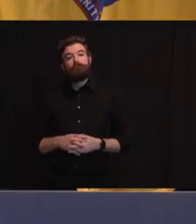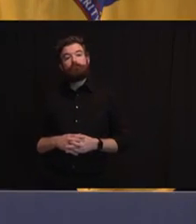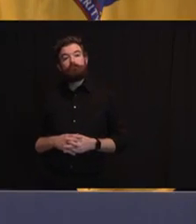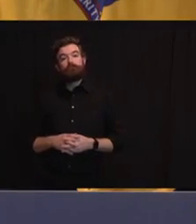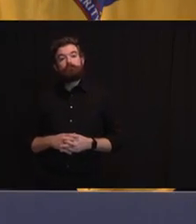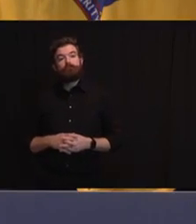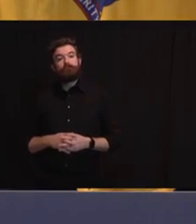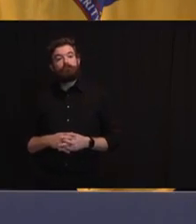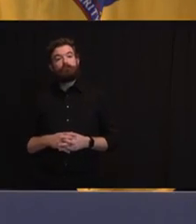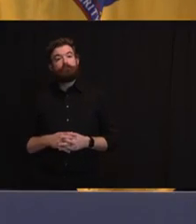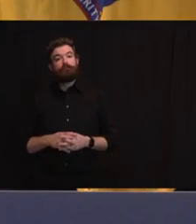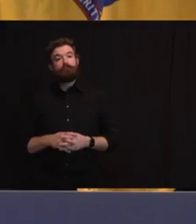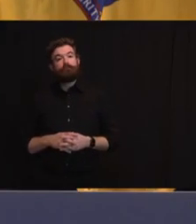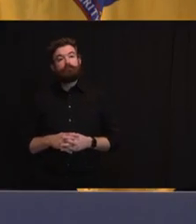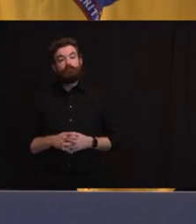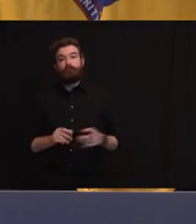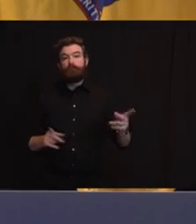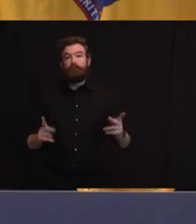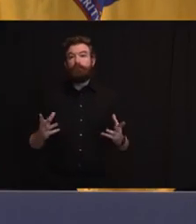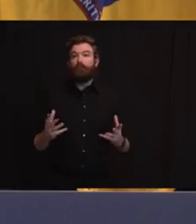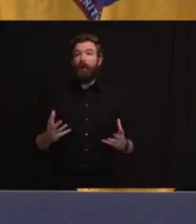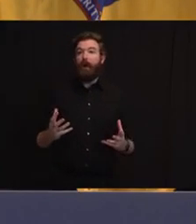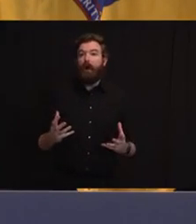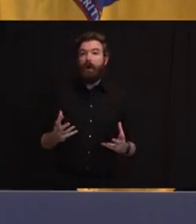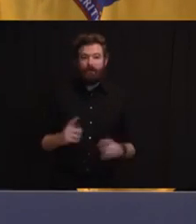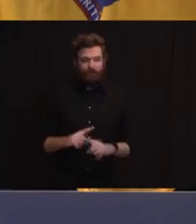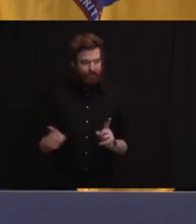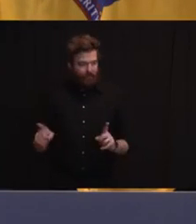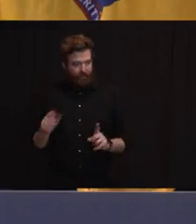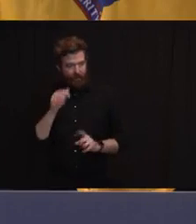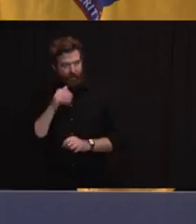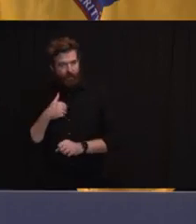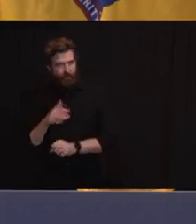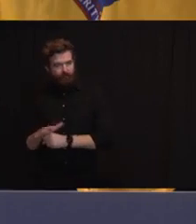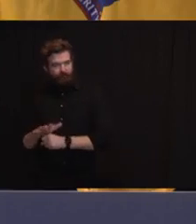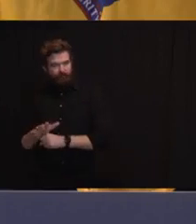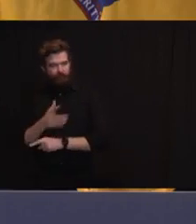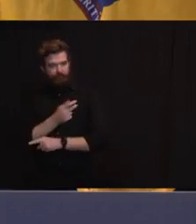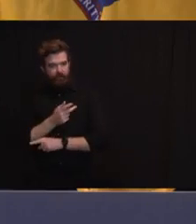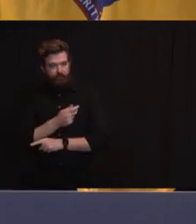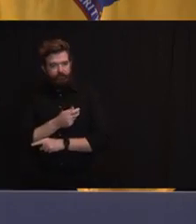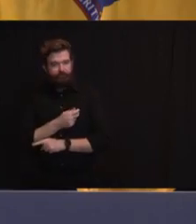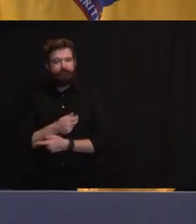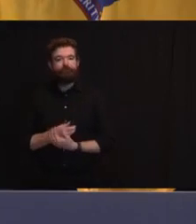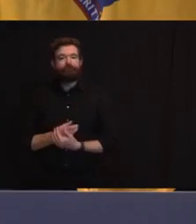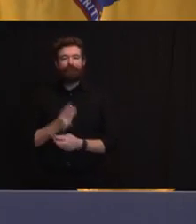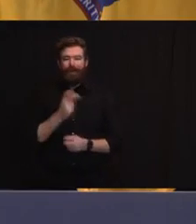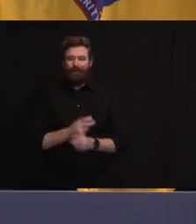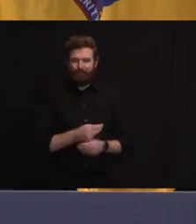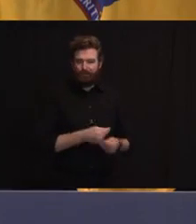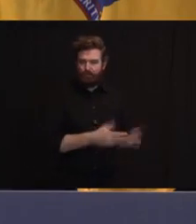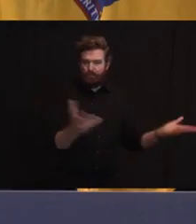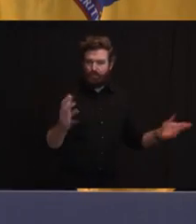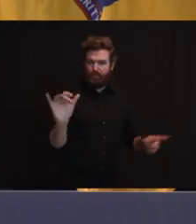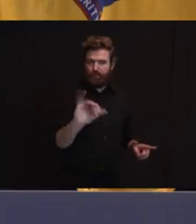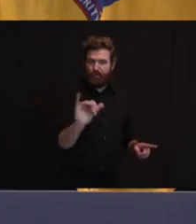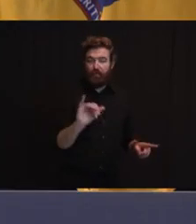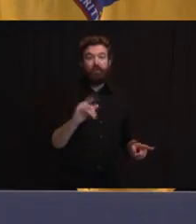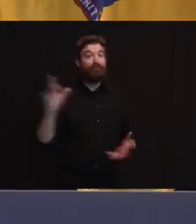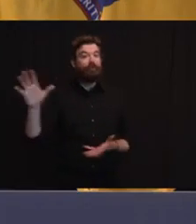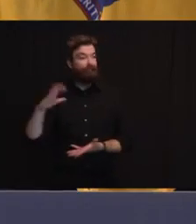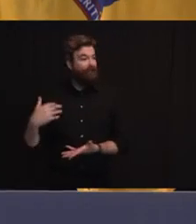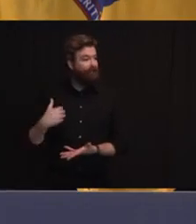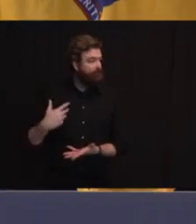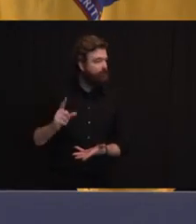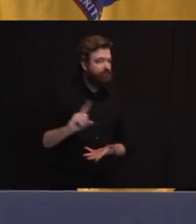be distribution logistics. You'd want to make sure that you had the capability to deliver these doses